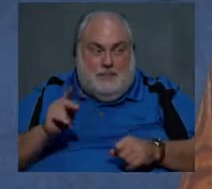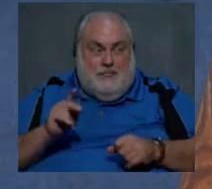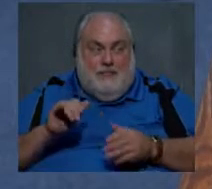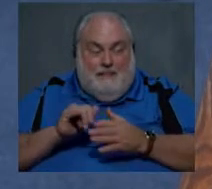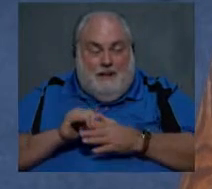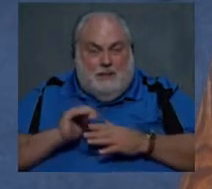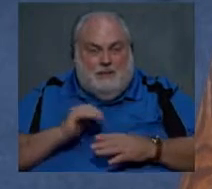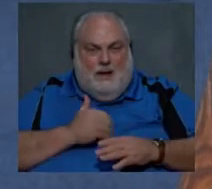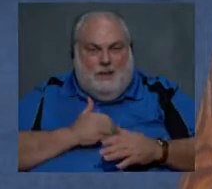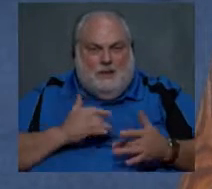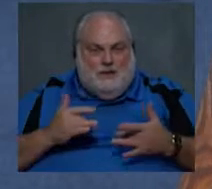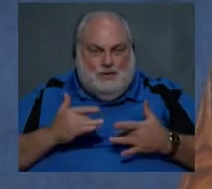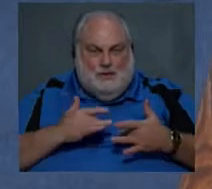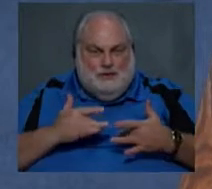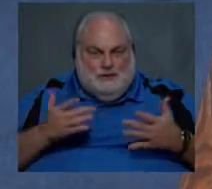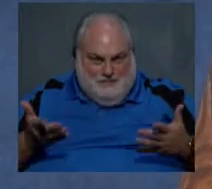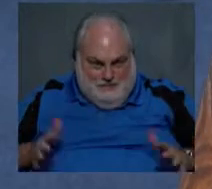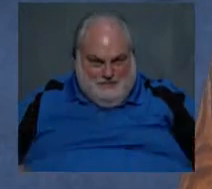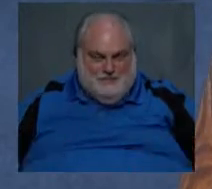was our only concern.